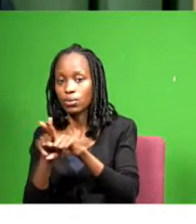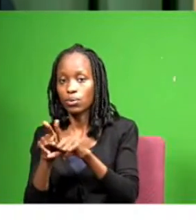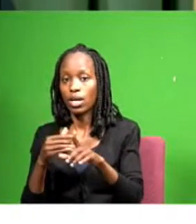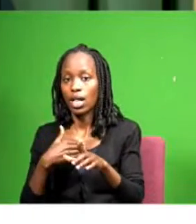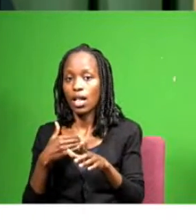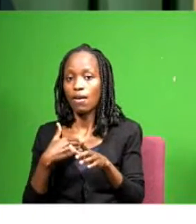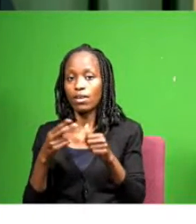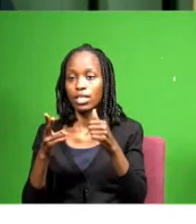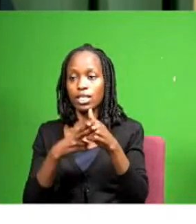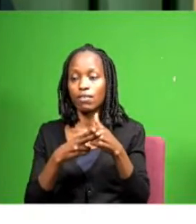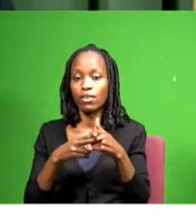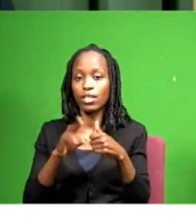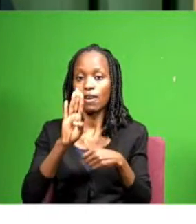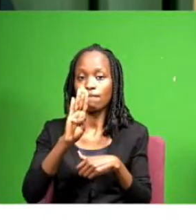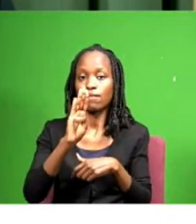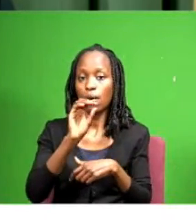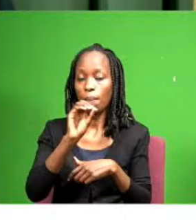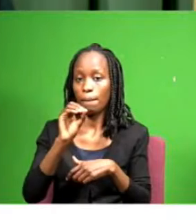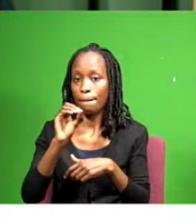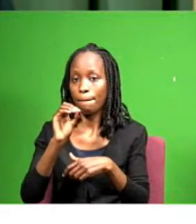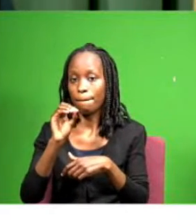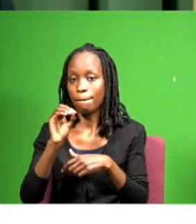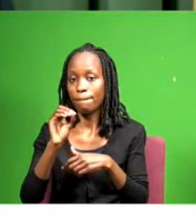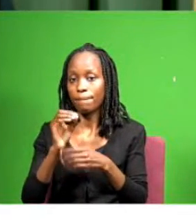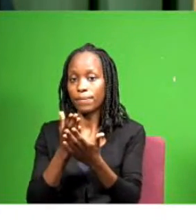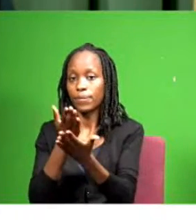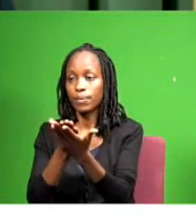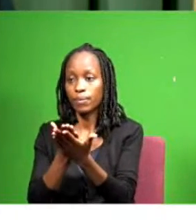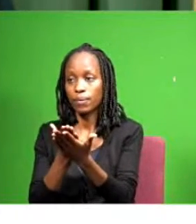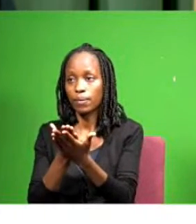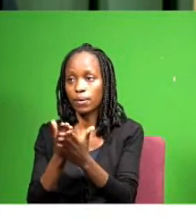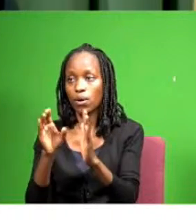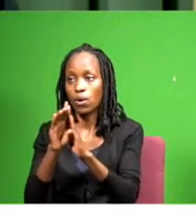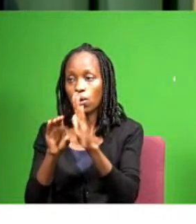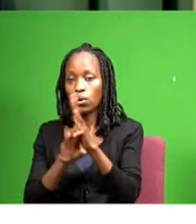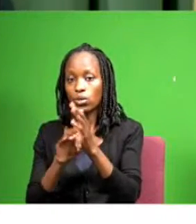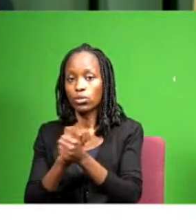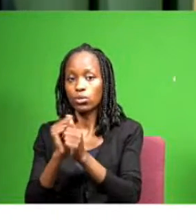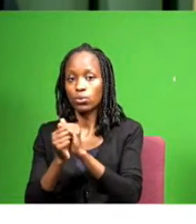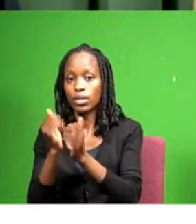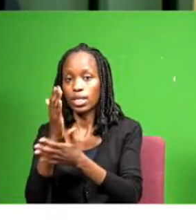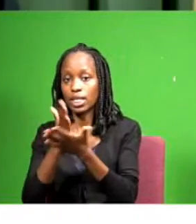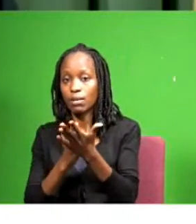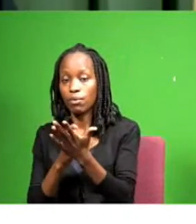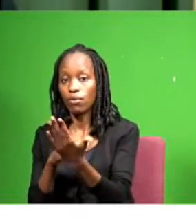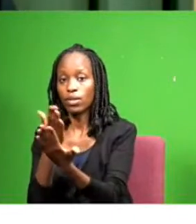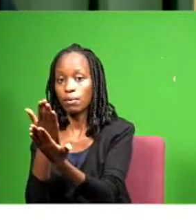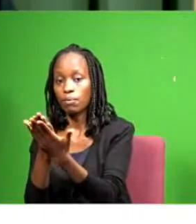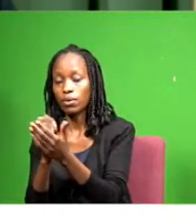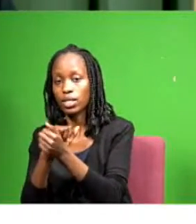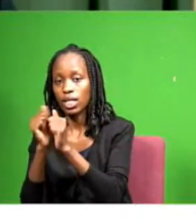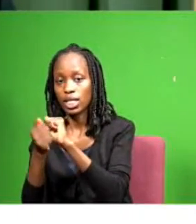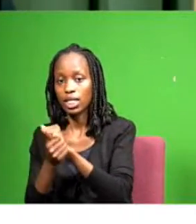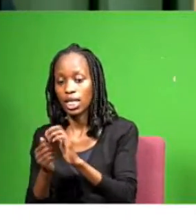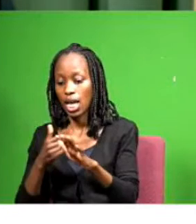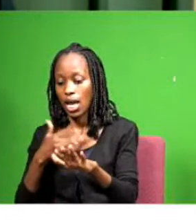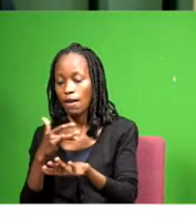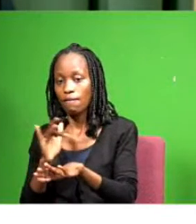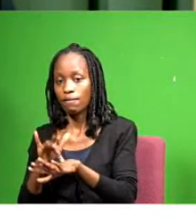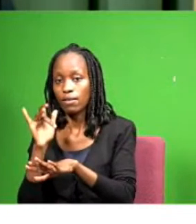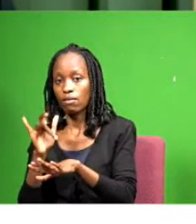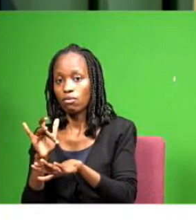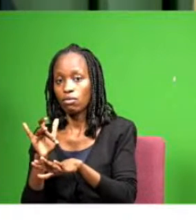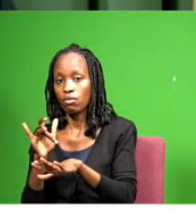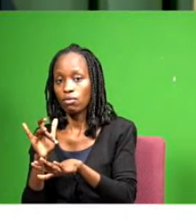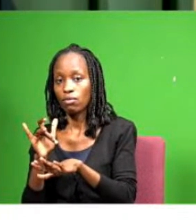74 proposed constitutional amendments. Some of the proposed amendments have the effect of interfering